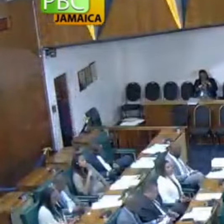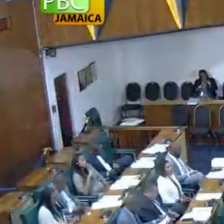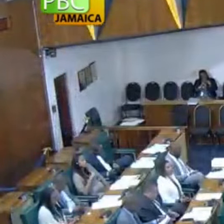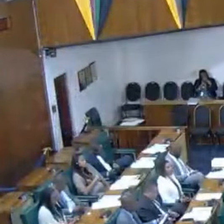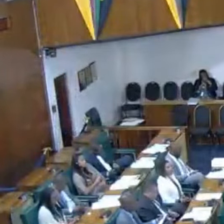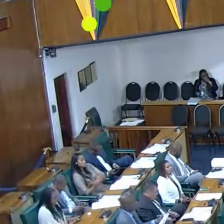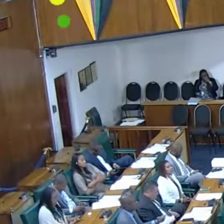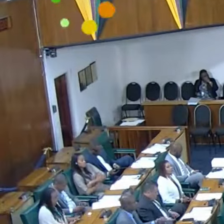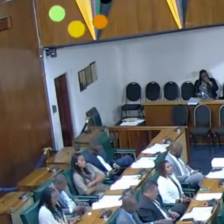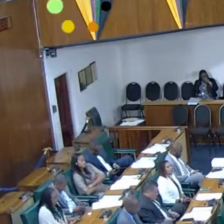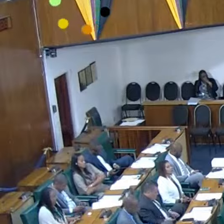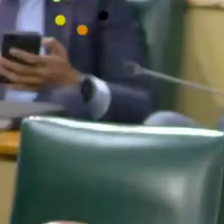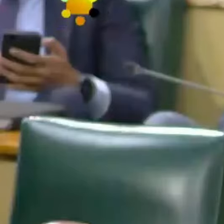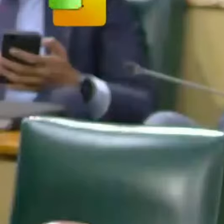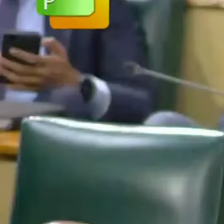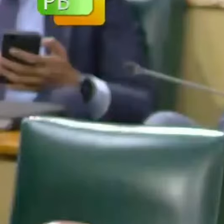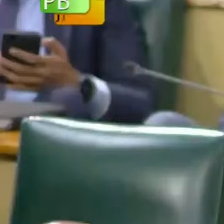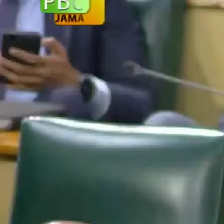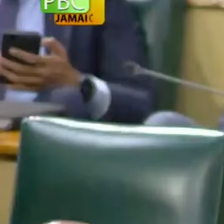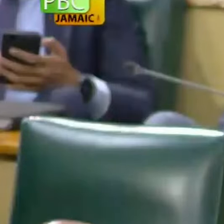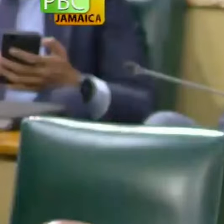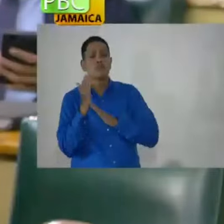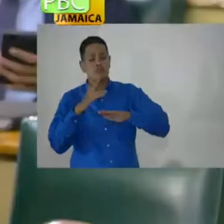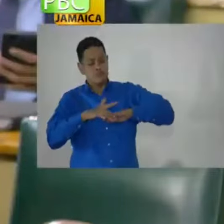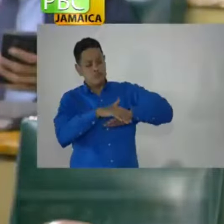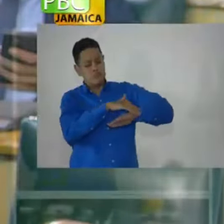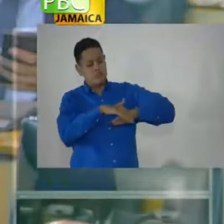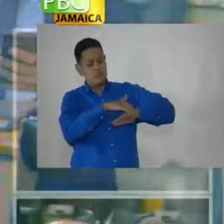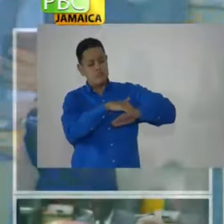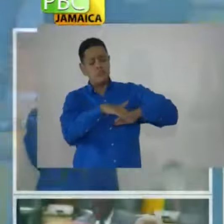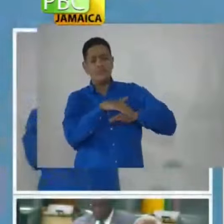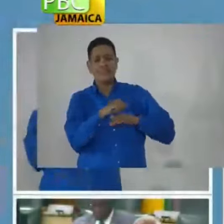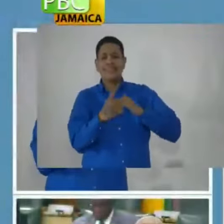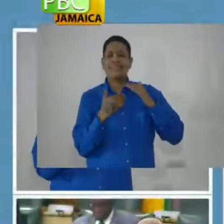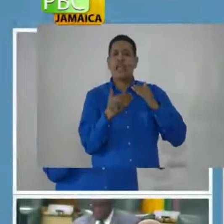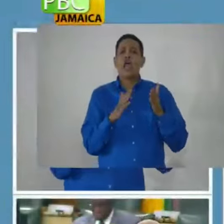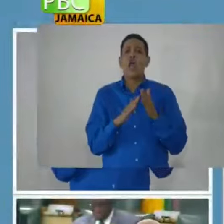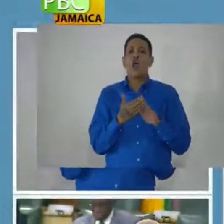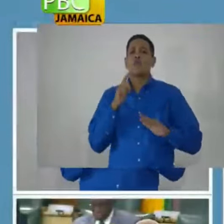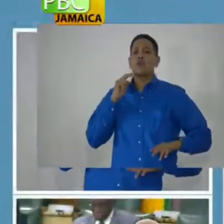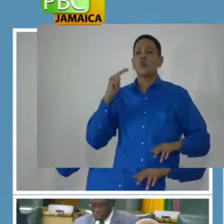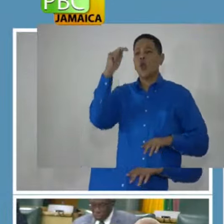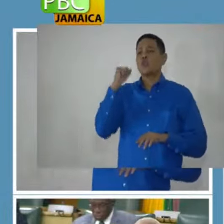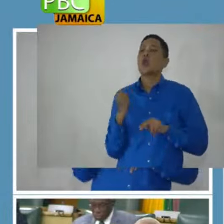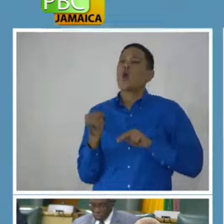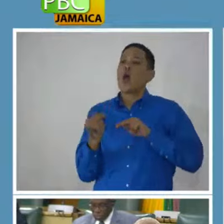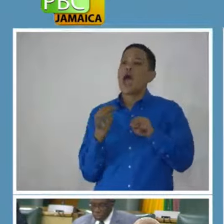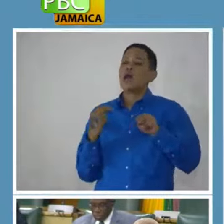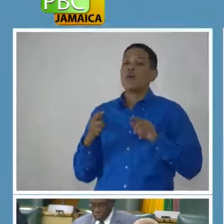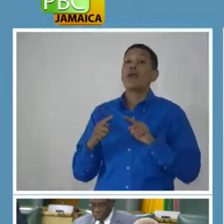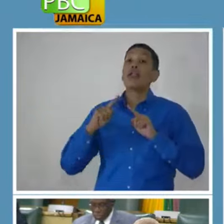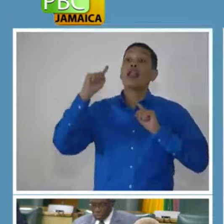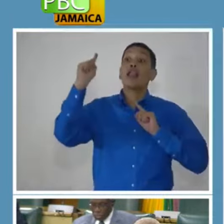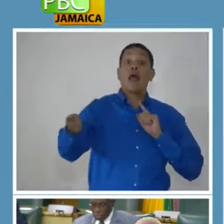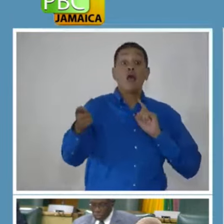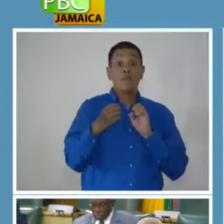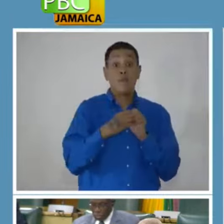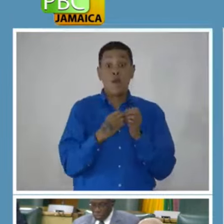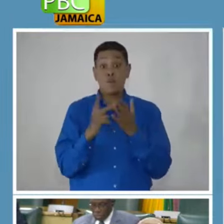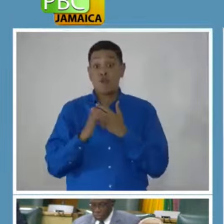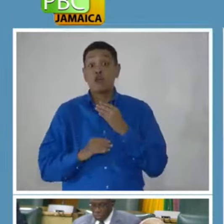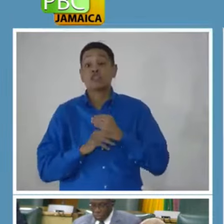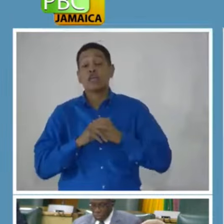a blueprint for climate resilient coastal communities. North-South Highway Extension Project.